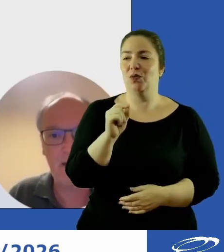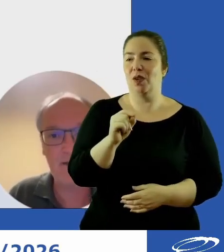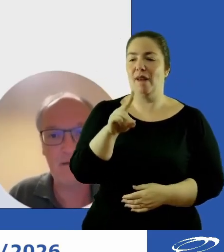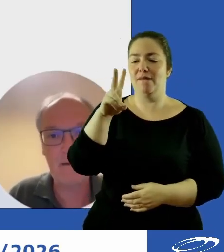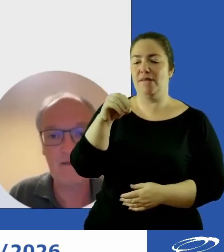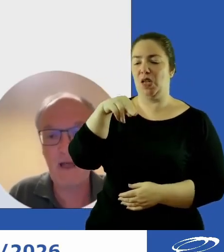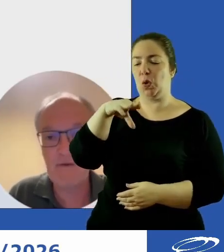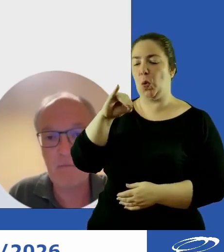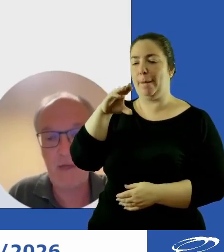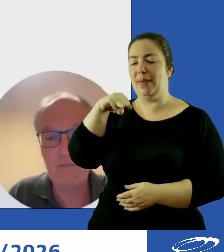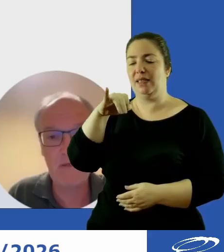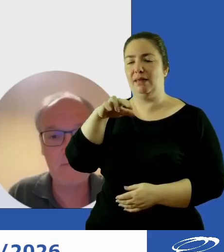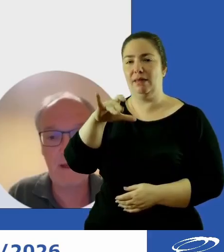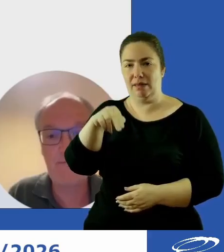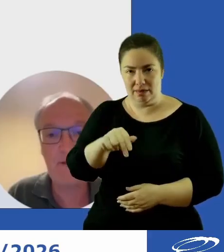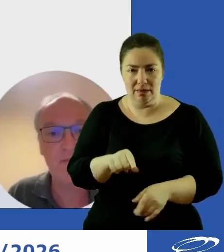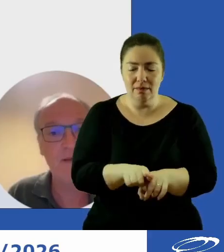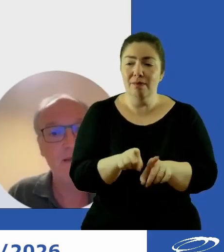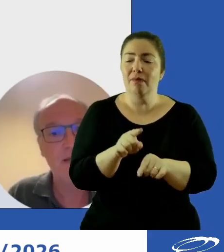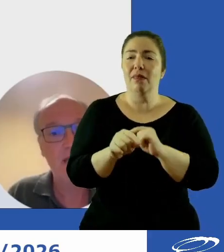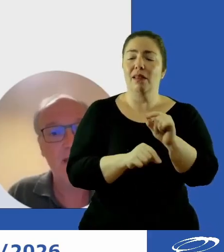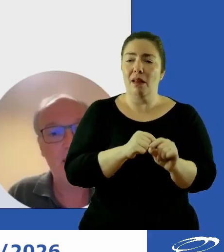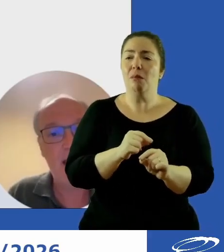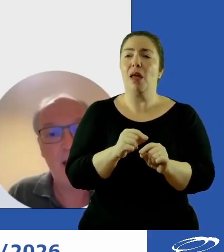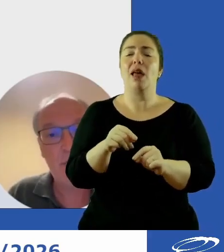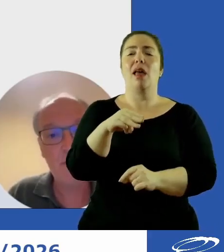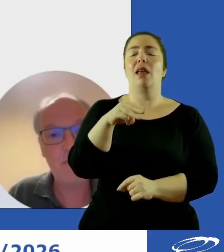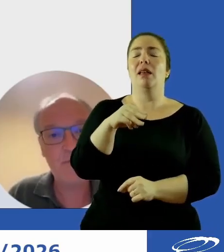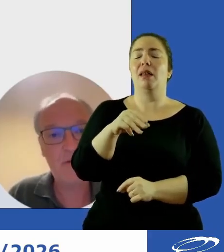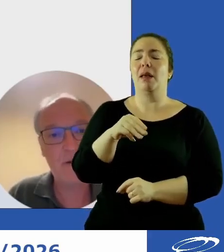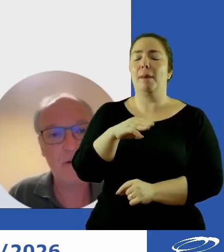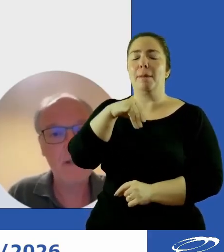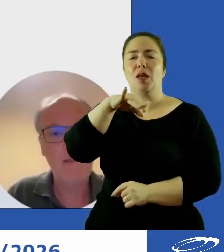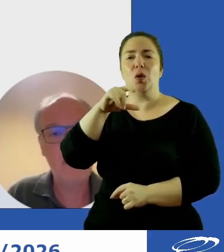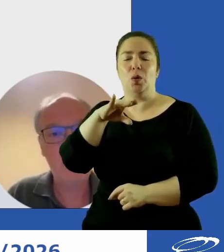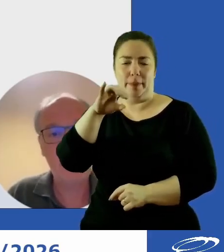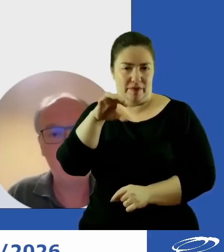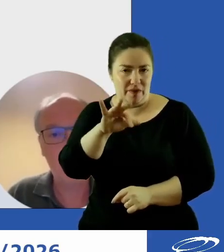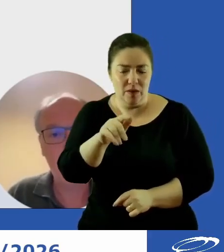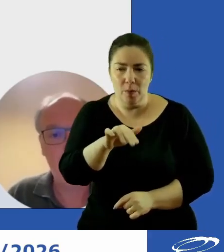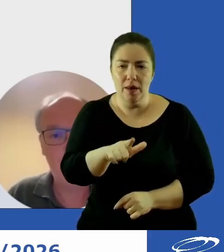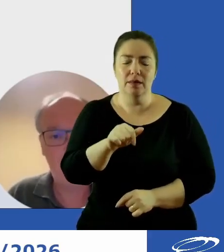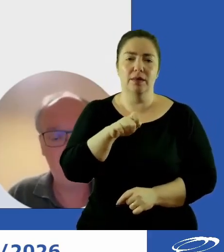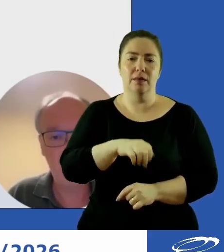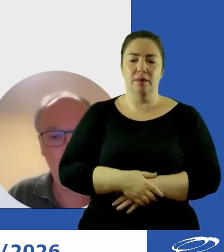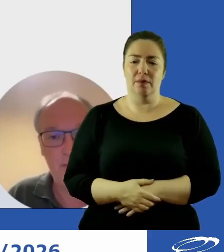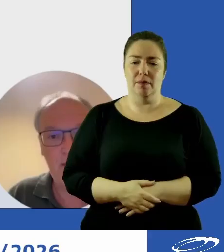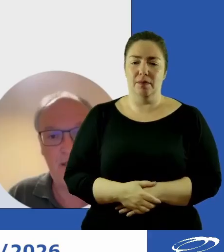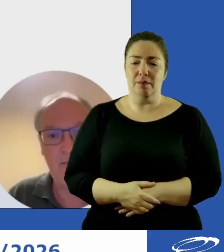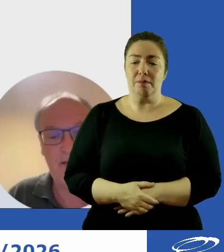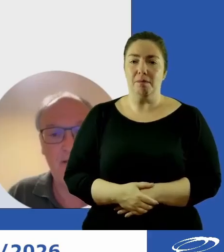against Staph epidermidis biofilms. And the authors compare the activity of dalbavancin with